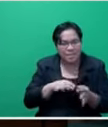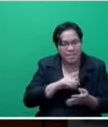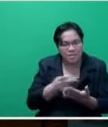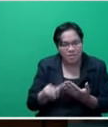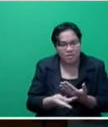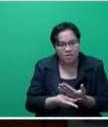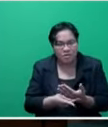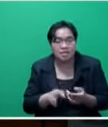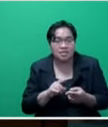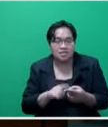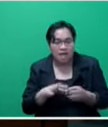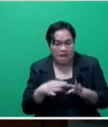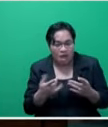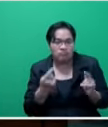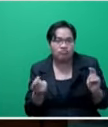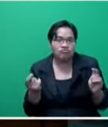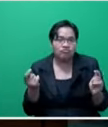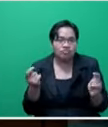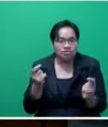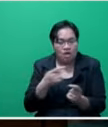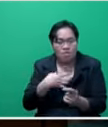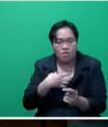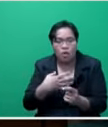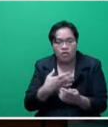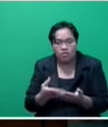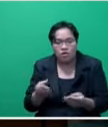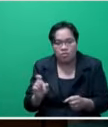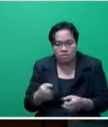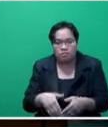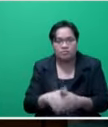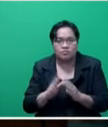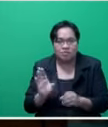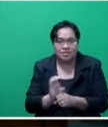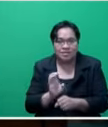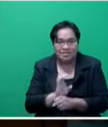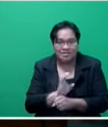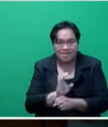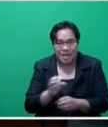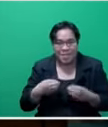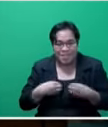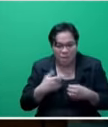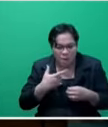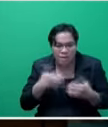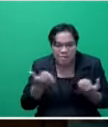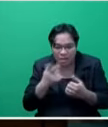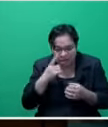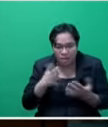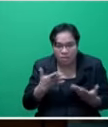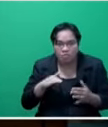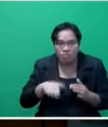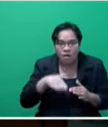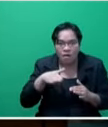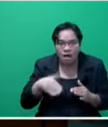social projects to livelihoods approach to address root causes of poverty. This is